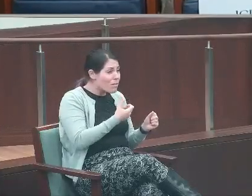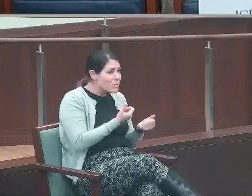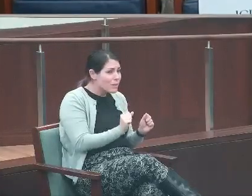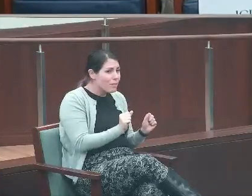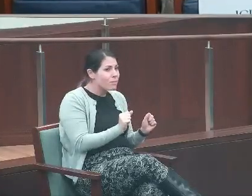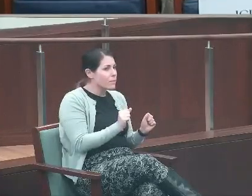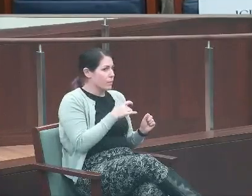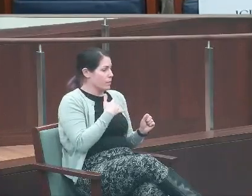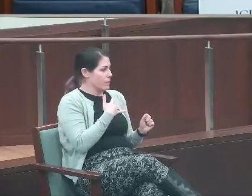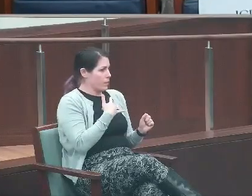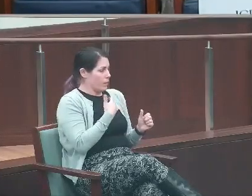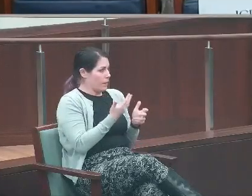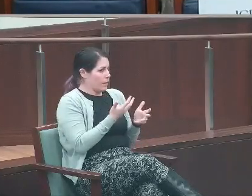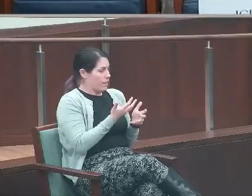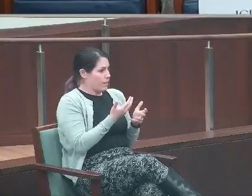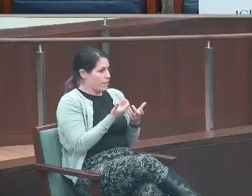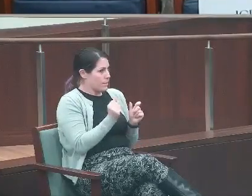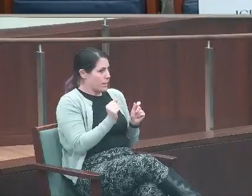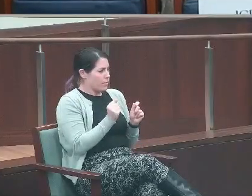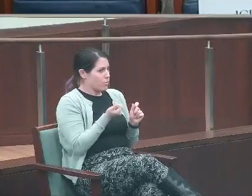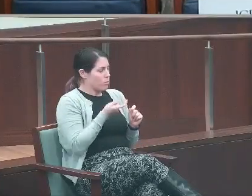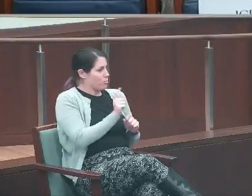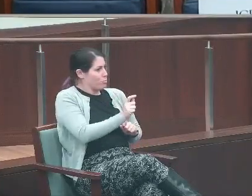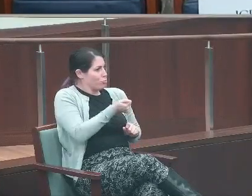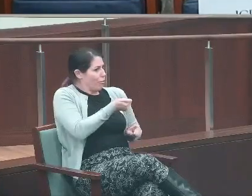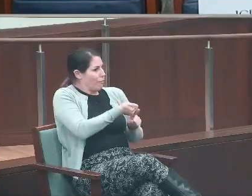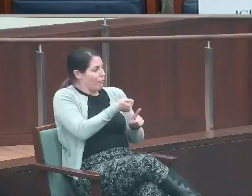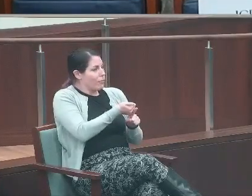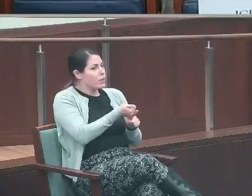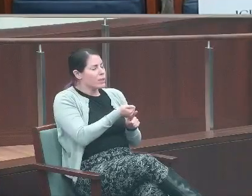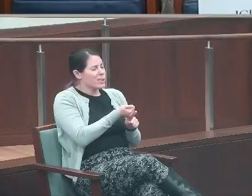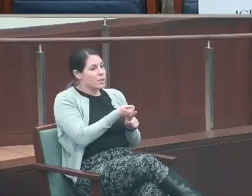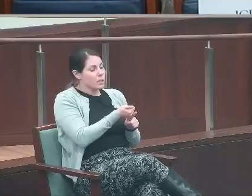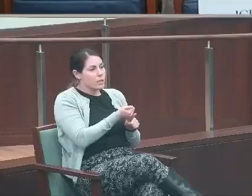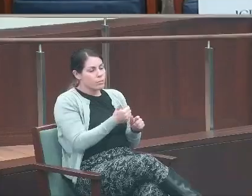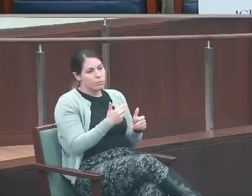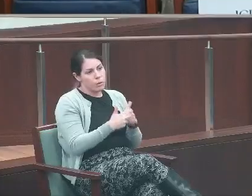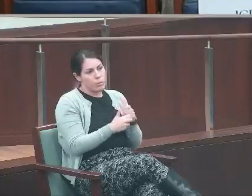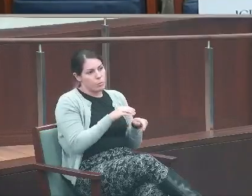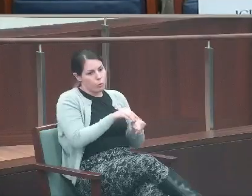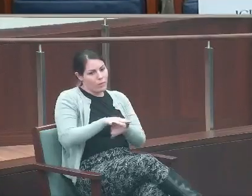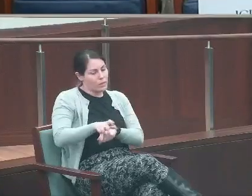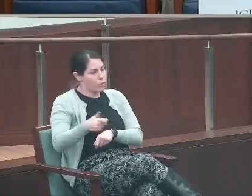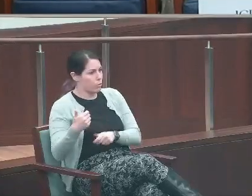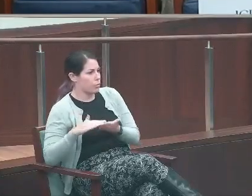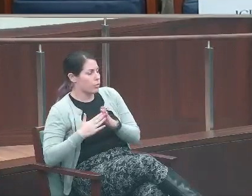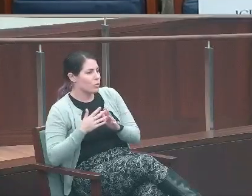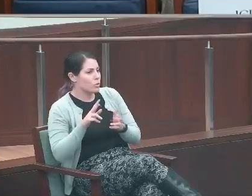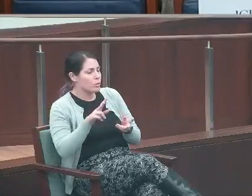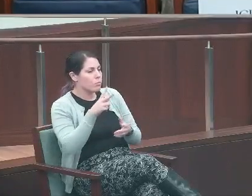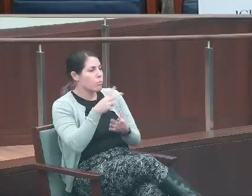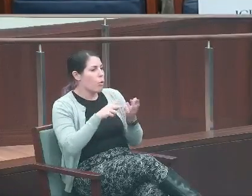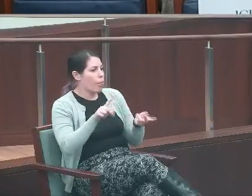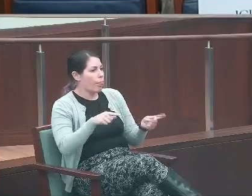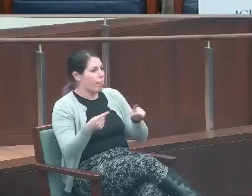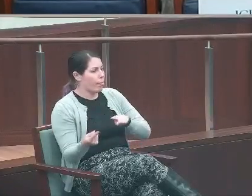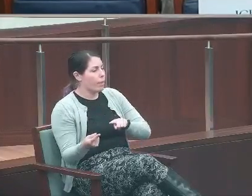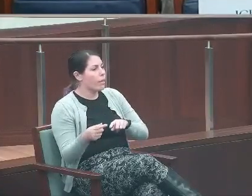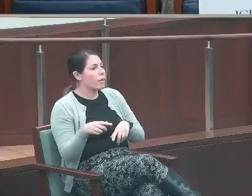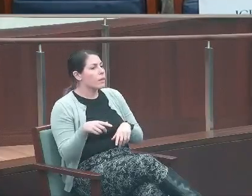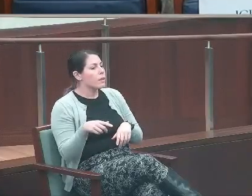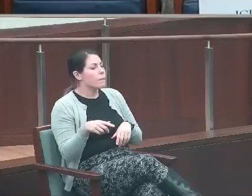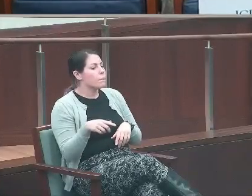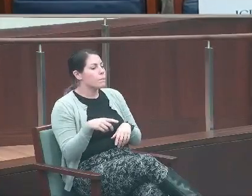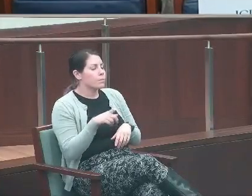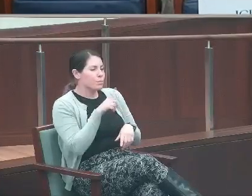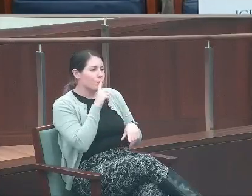our democratic norms and institutions and the rights and safety of all communities. So it's this two-way street. And this is true for a